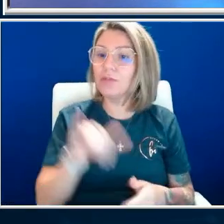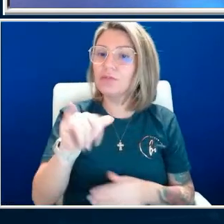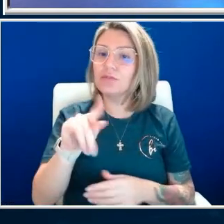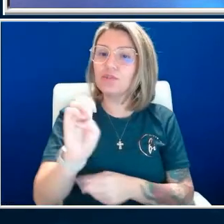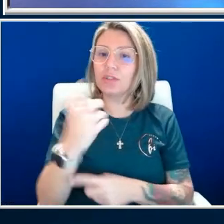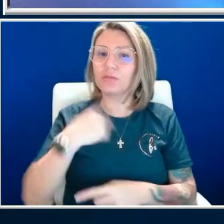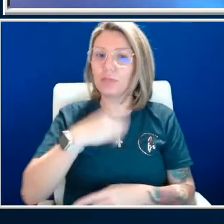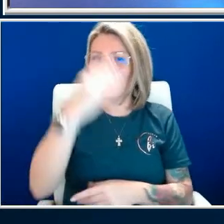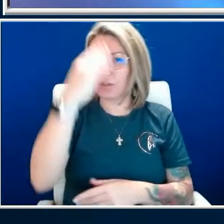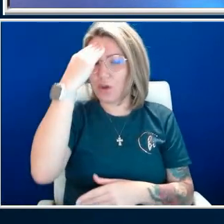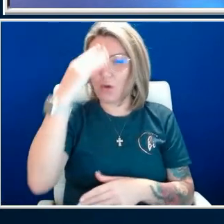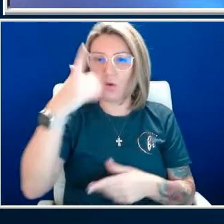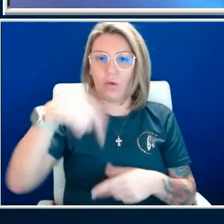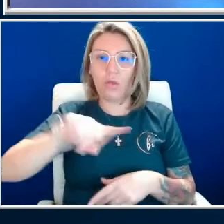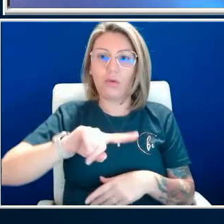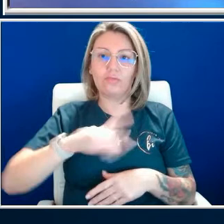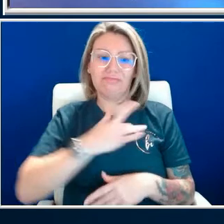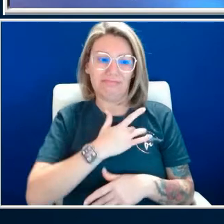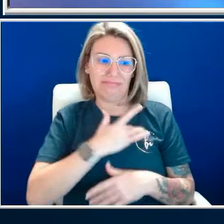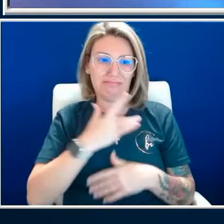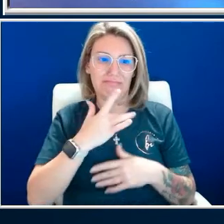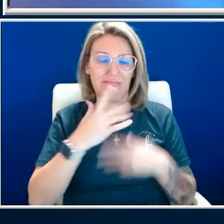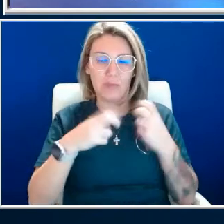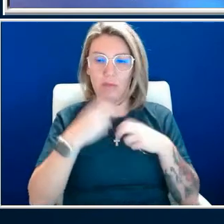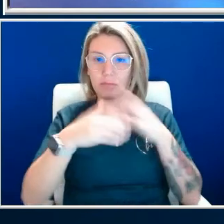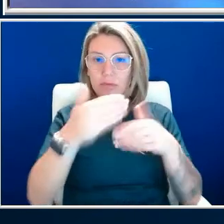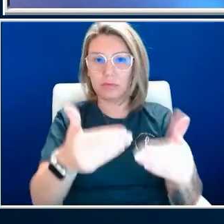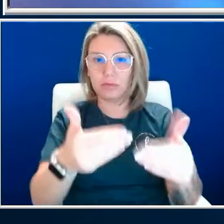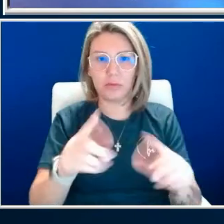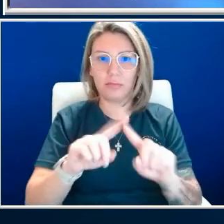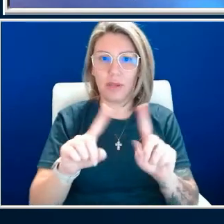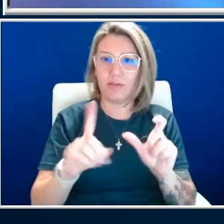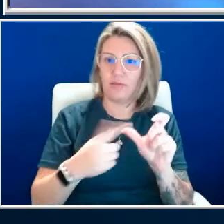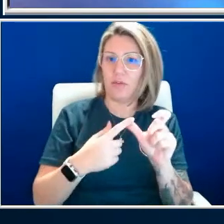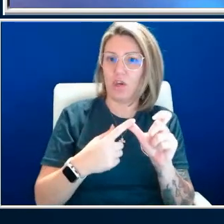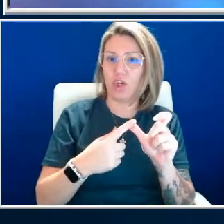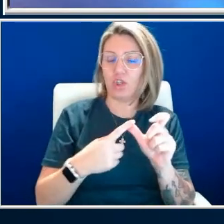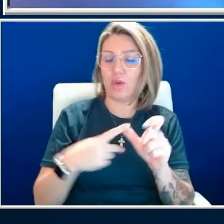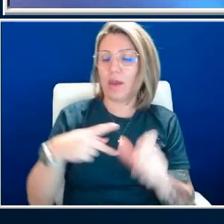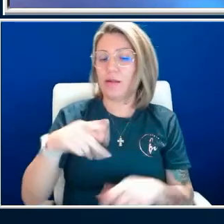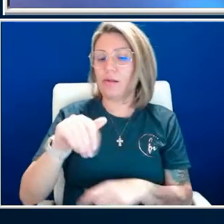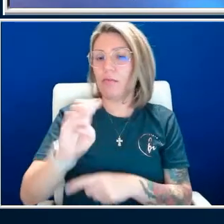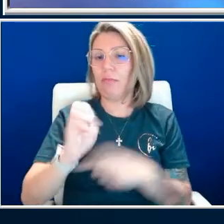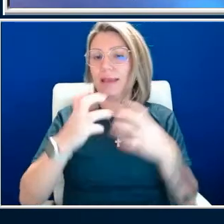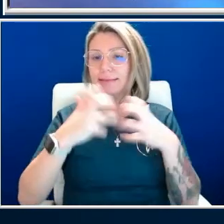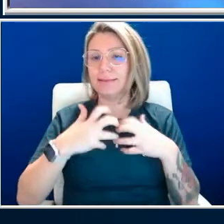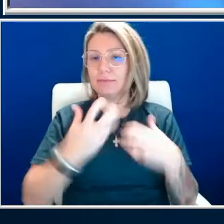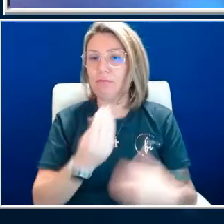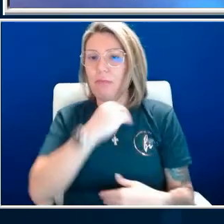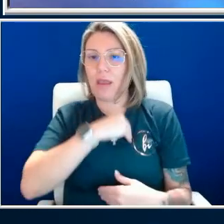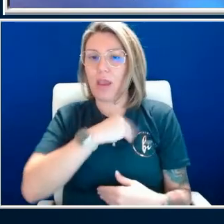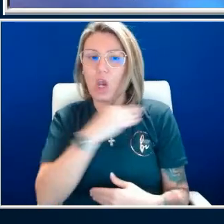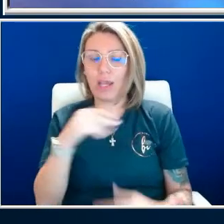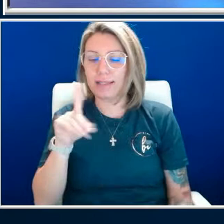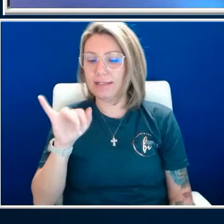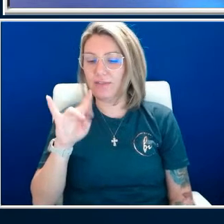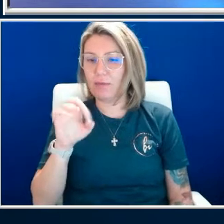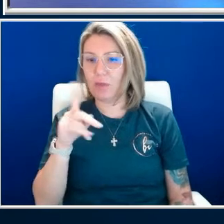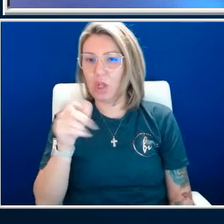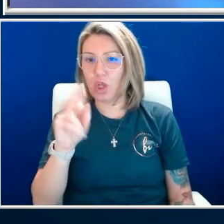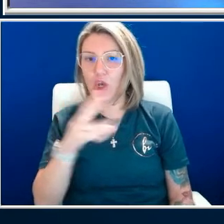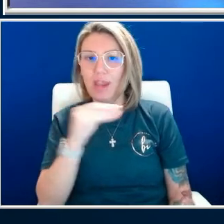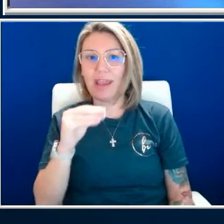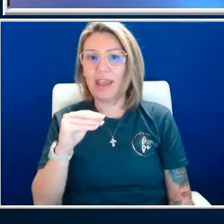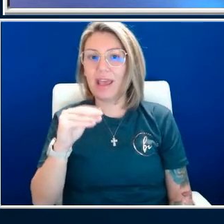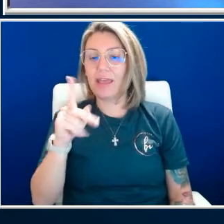progressed quickly, but you had at first a pacemaker and a defibrillator implanted, and eventually had a PICC line. That PICC line, it's a tube